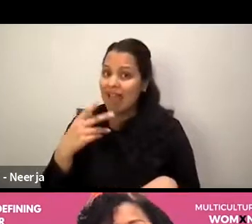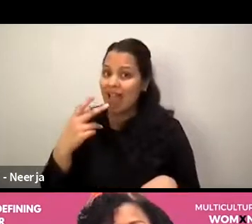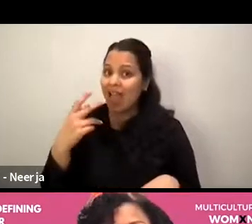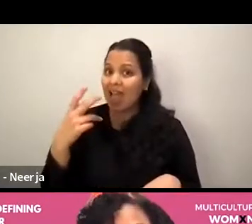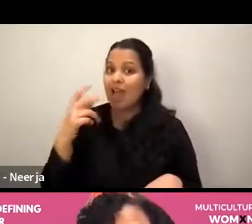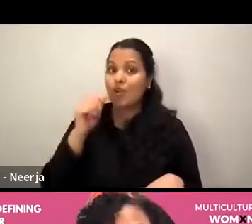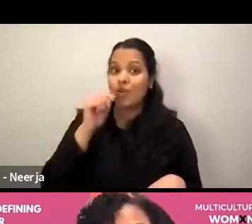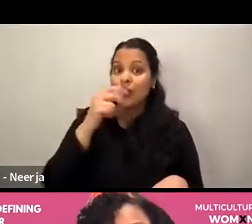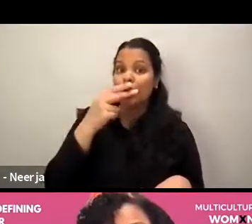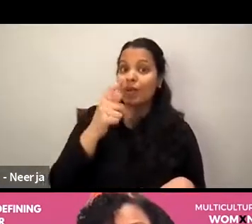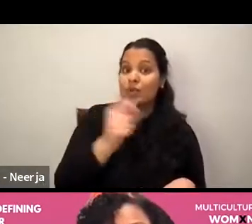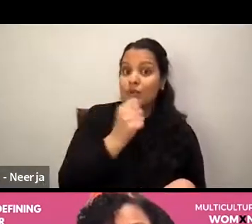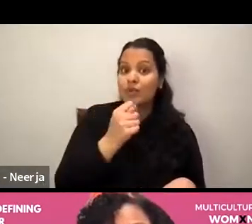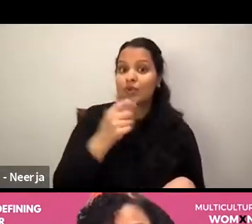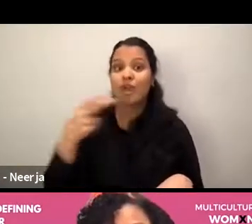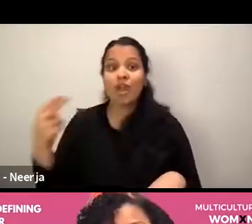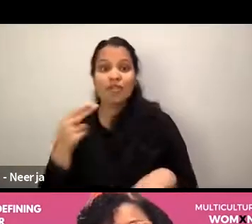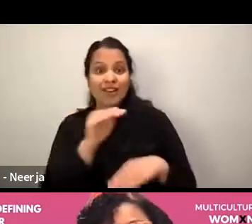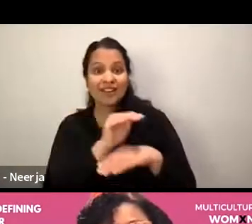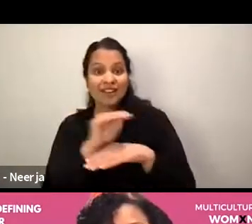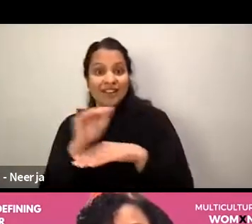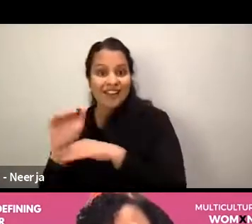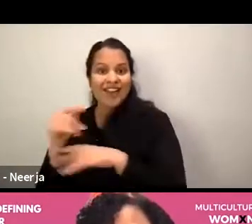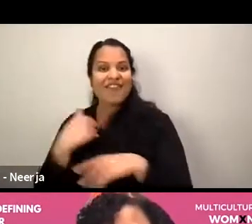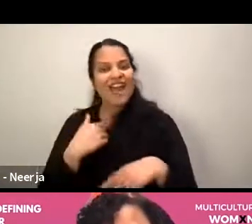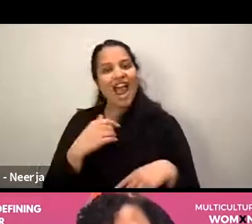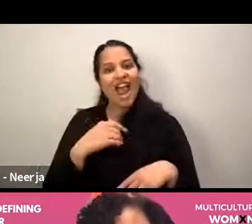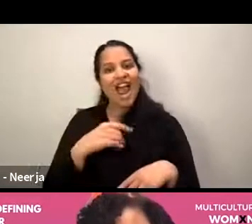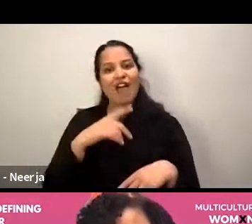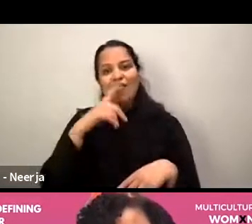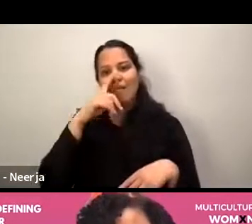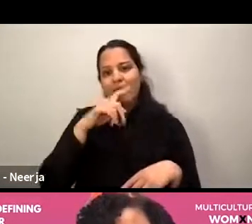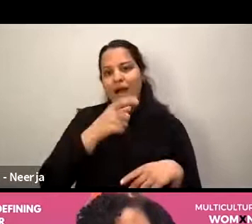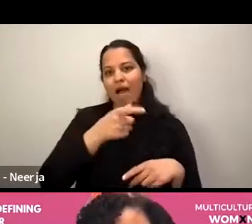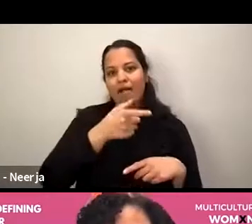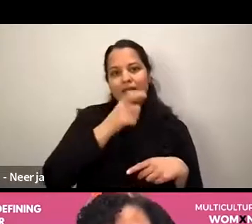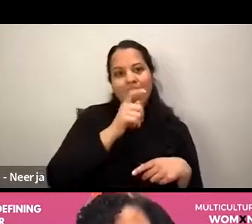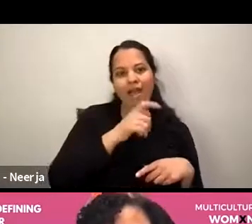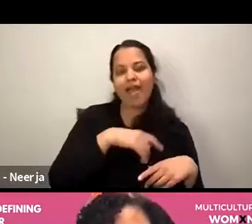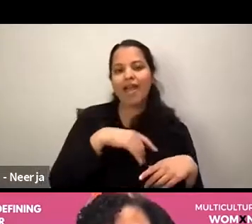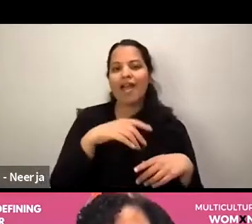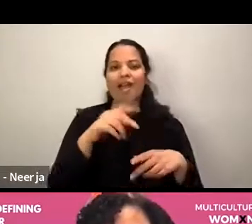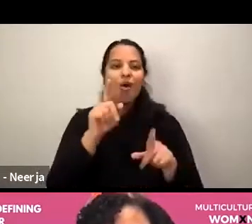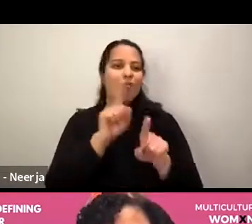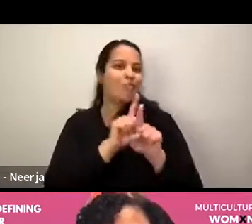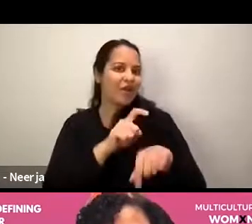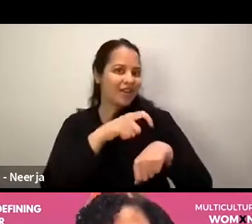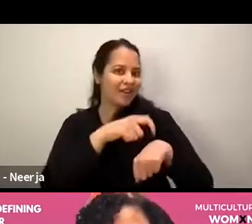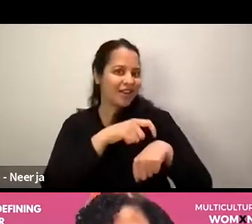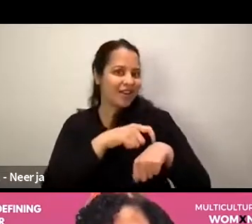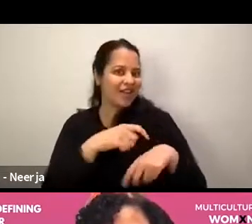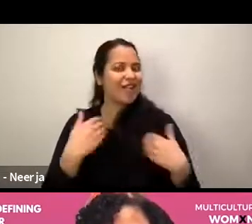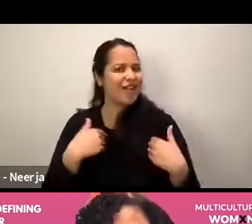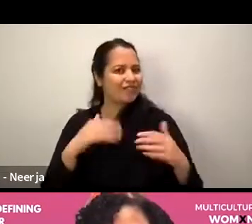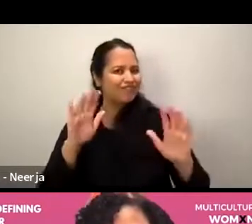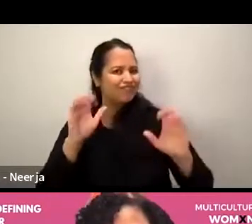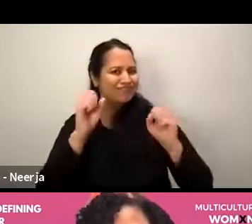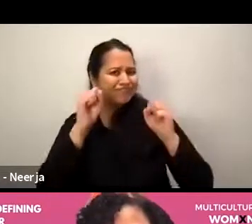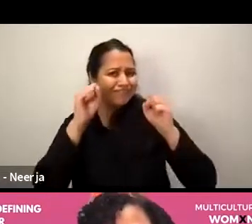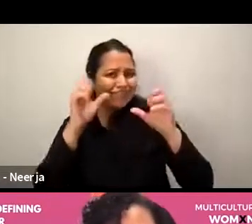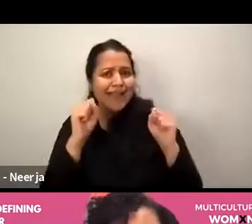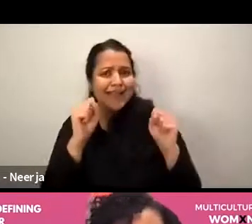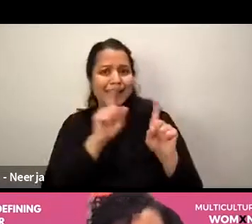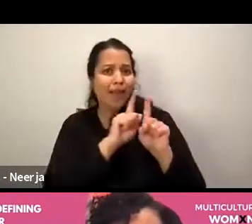mocktail mentoring time, where you get to look at, interact with amazing mentors sponsored by the APIA Scholars Group.